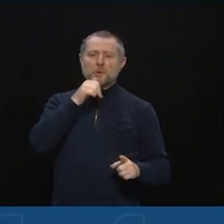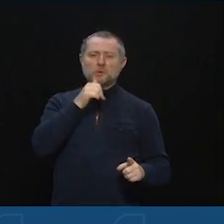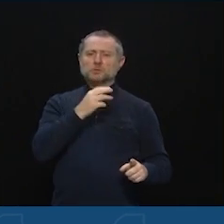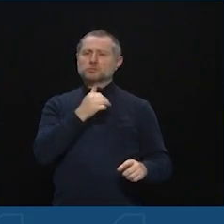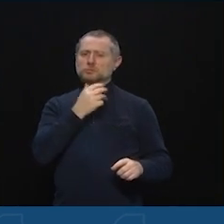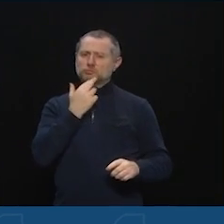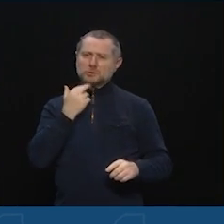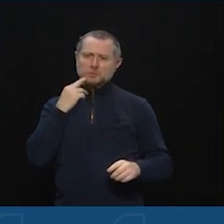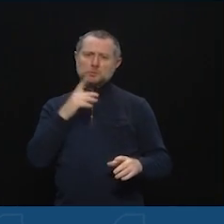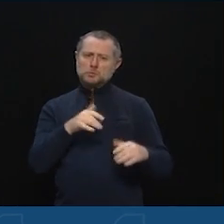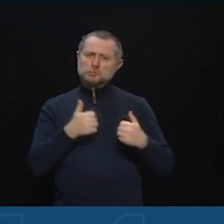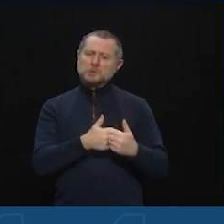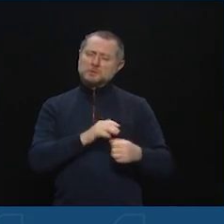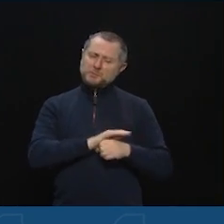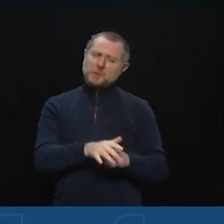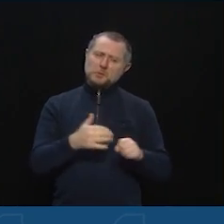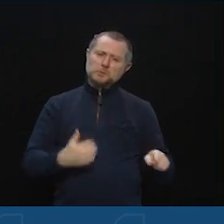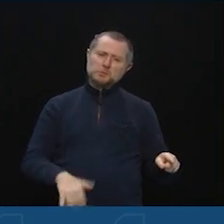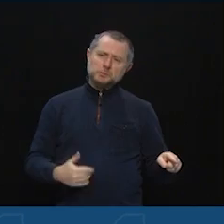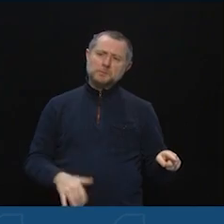issue with our local liquor stores.